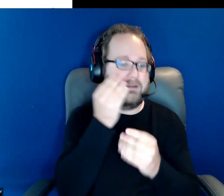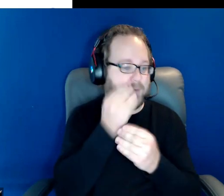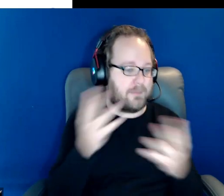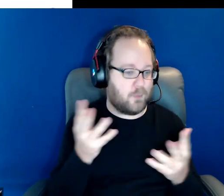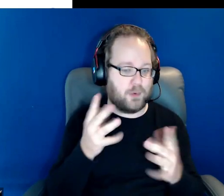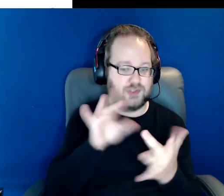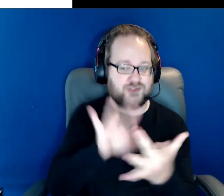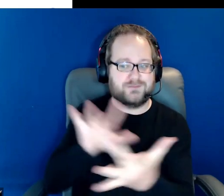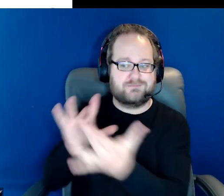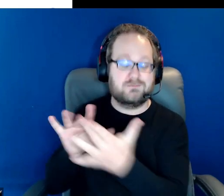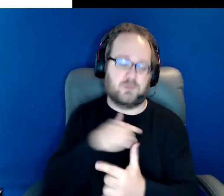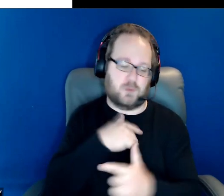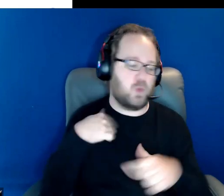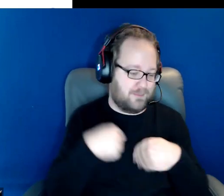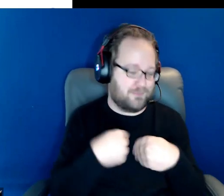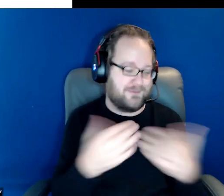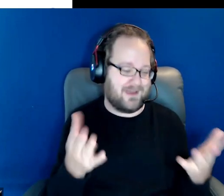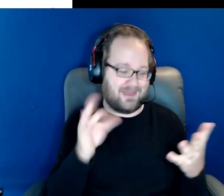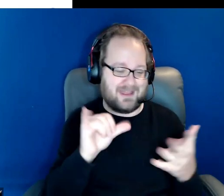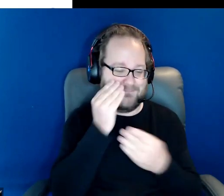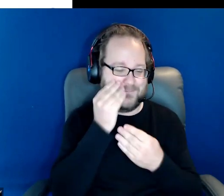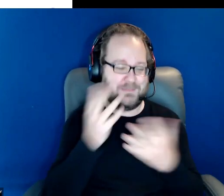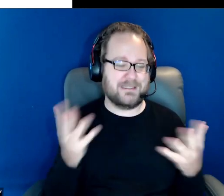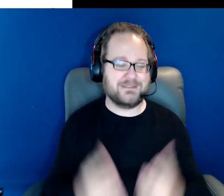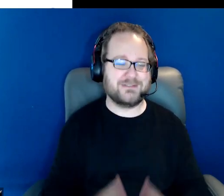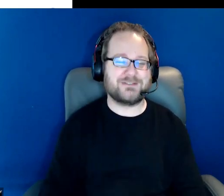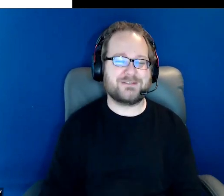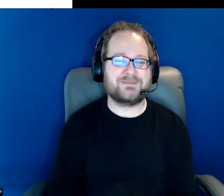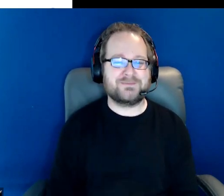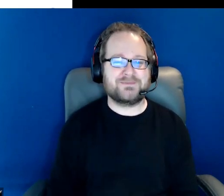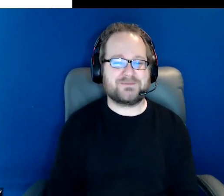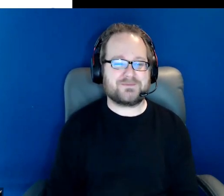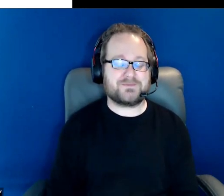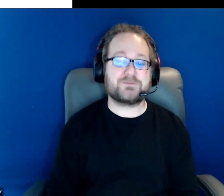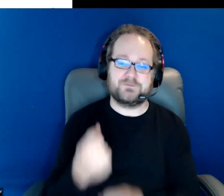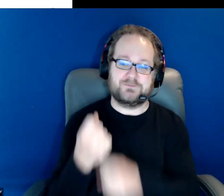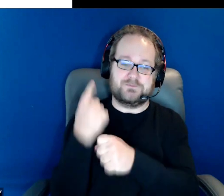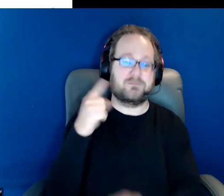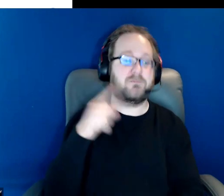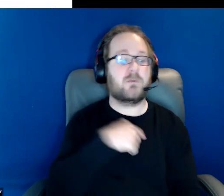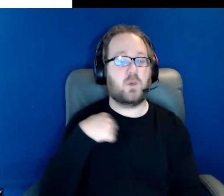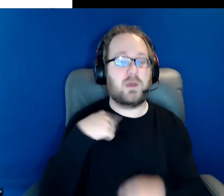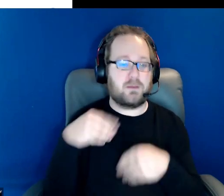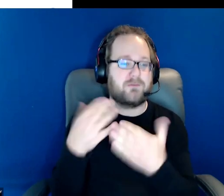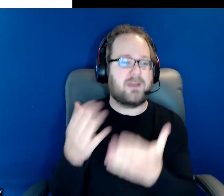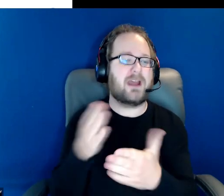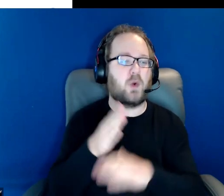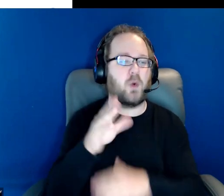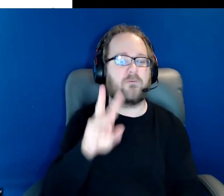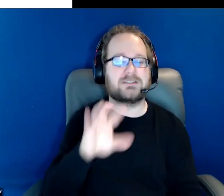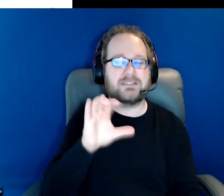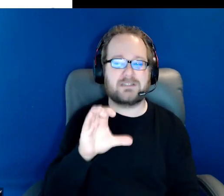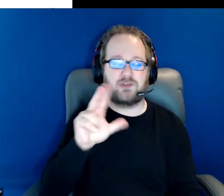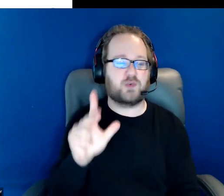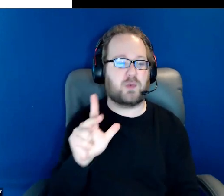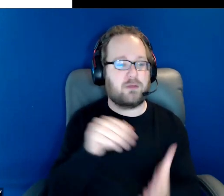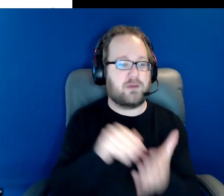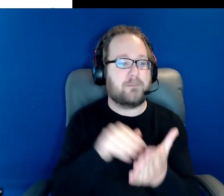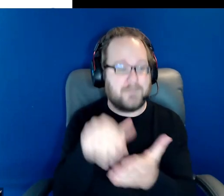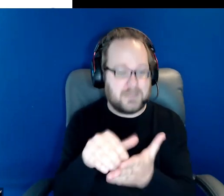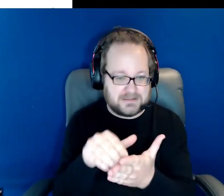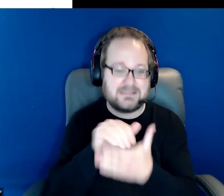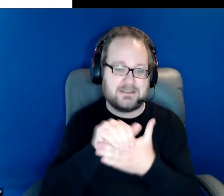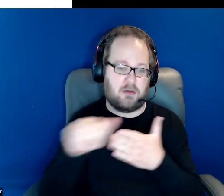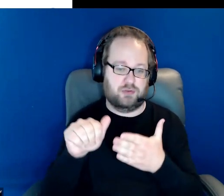In fiscal year 22, LIHEAP provided $623 million in cooling assistance and served over 824,000